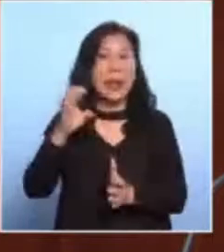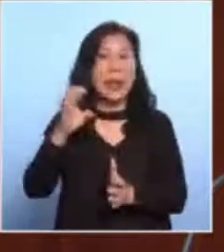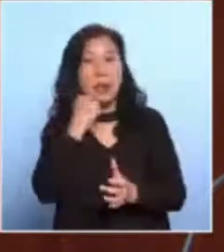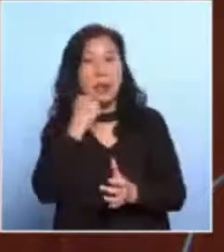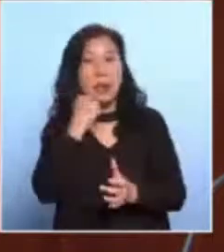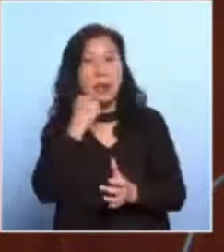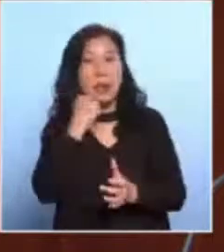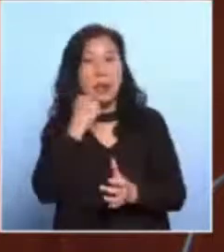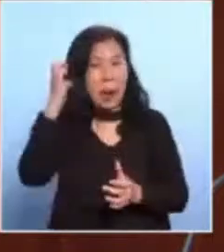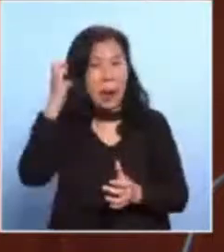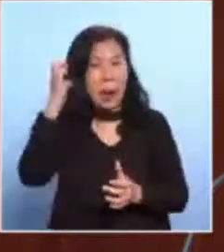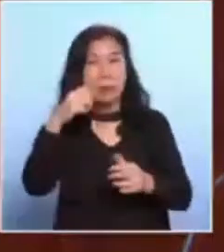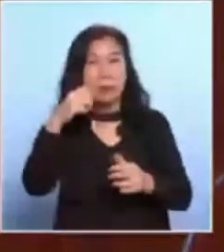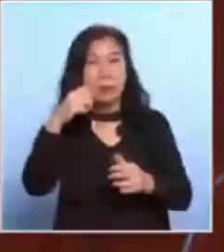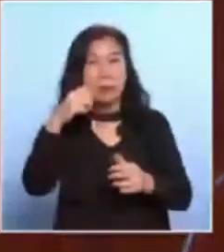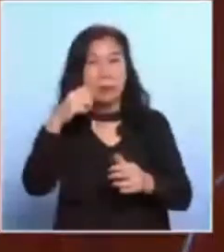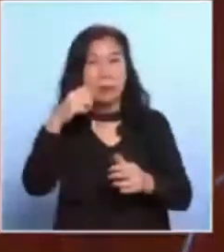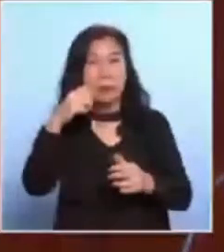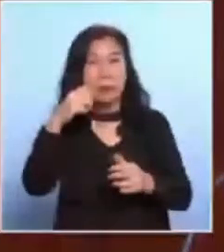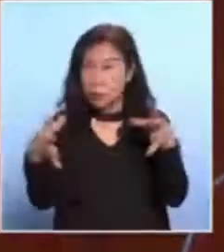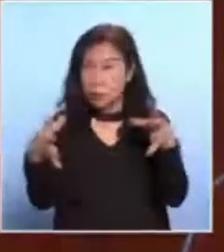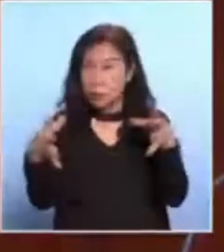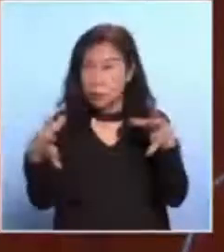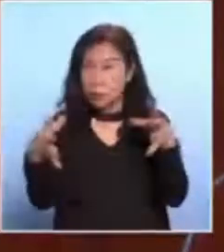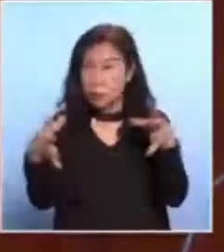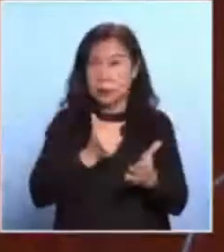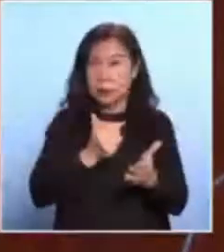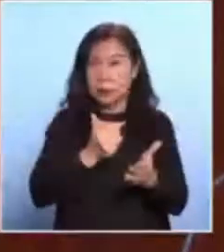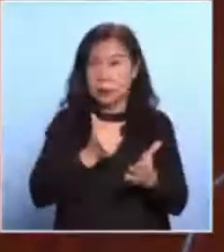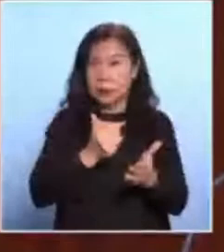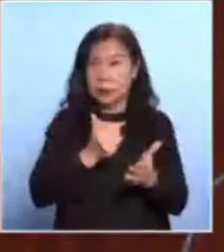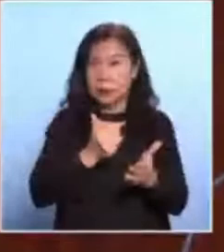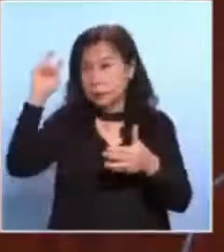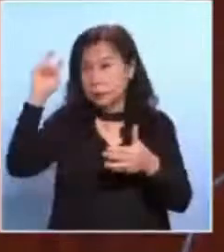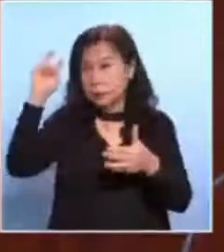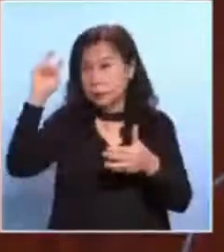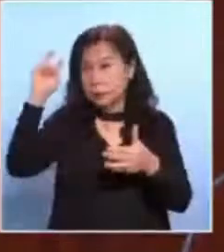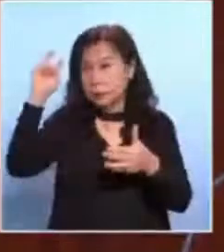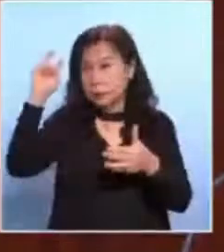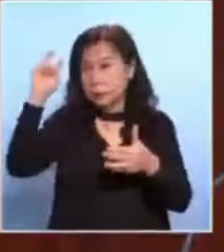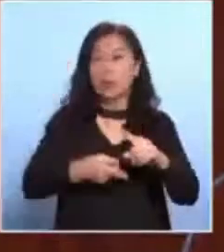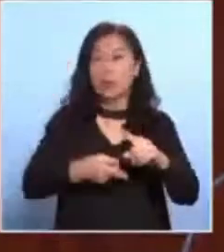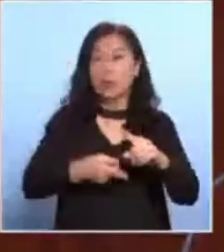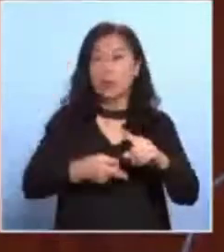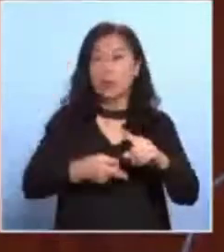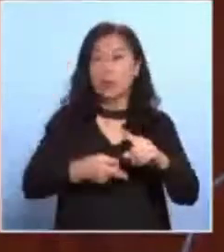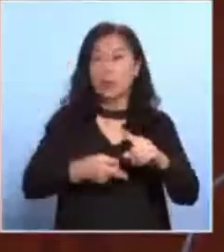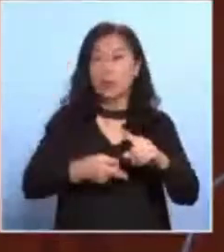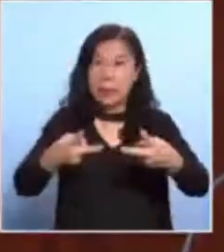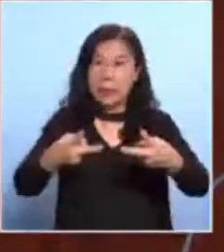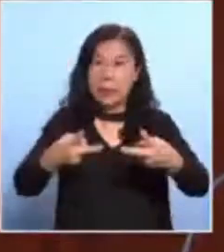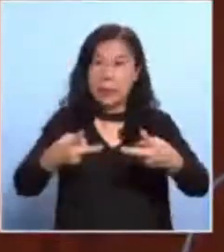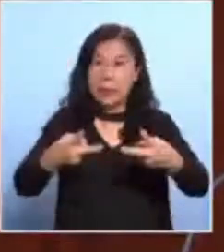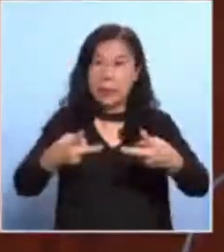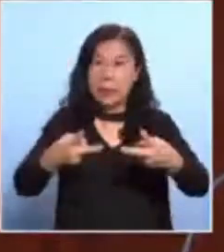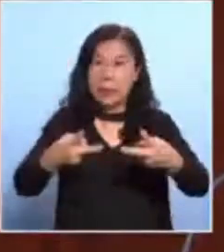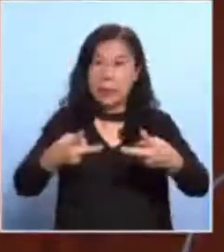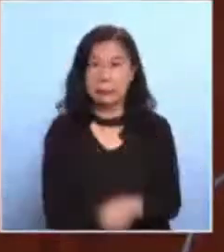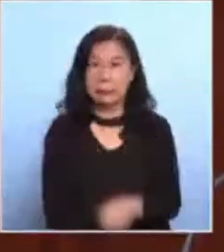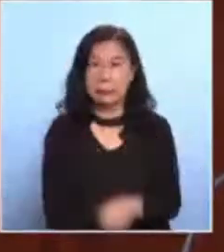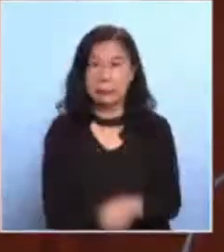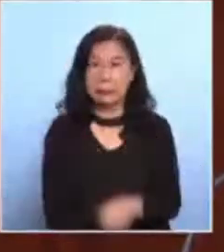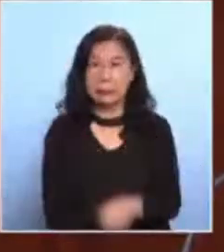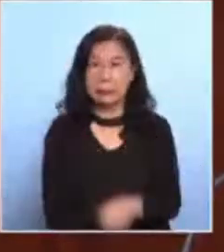on silver economy, comprising experts of different fields, to conduct an in-depth research and offer recommendations.